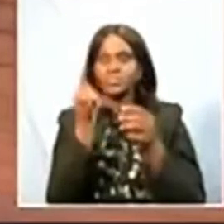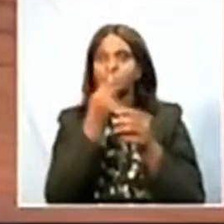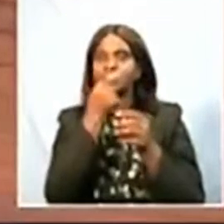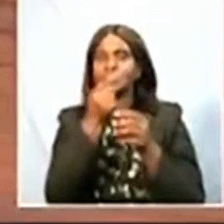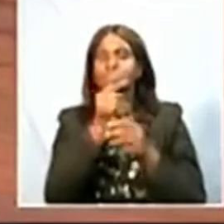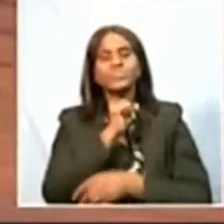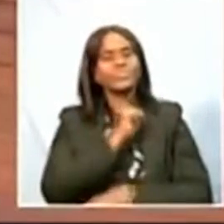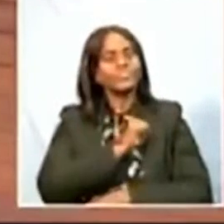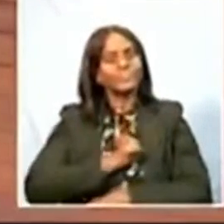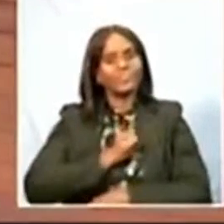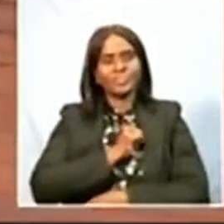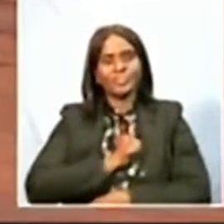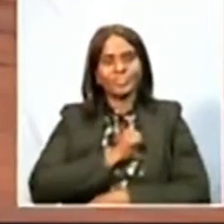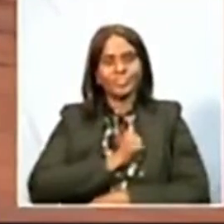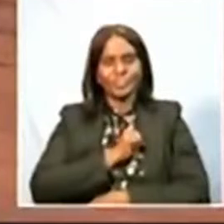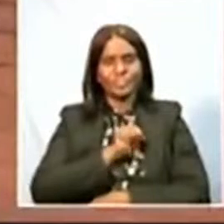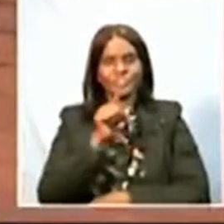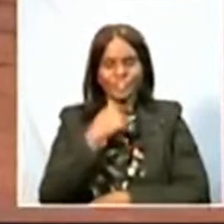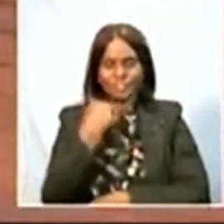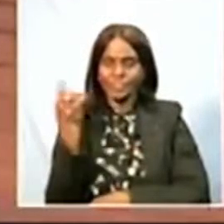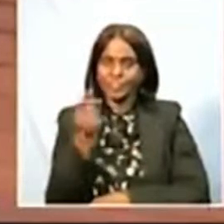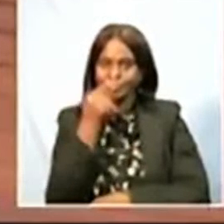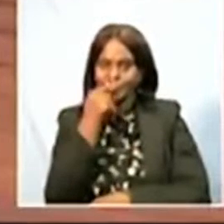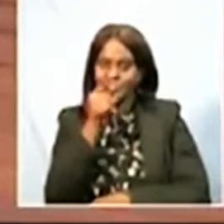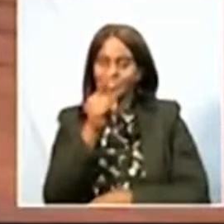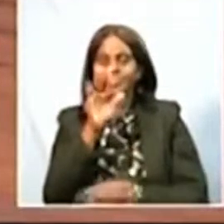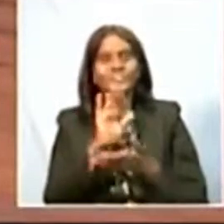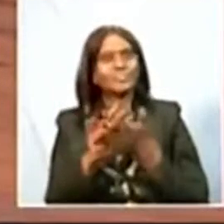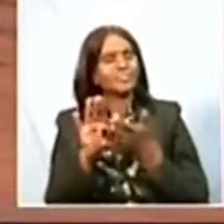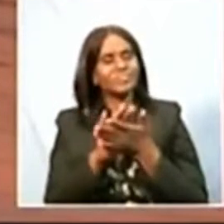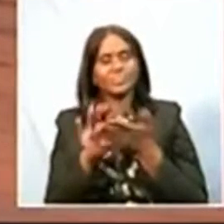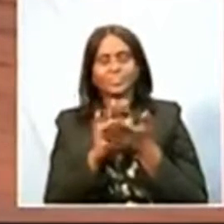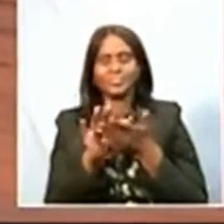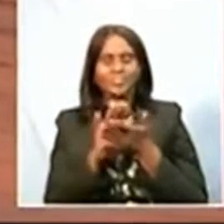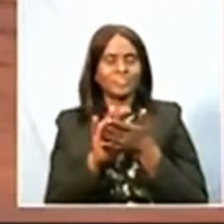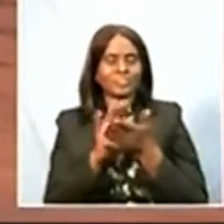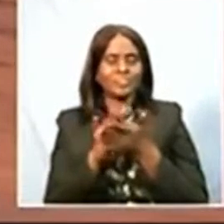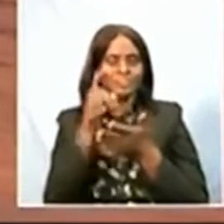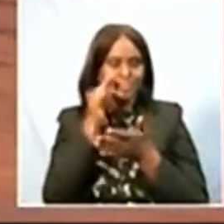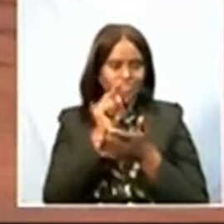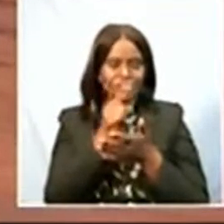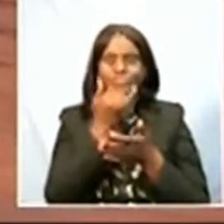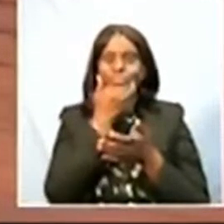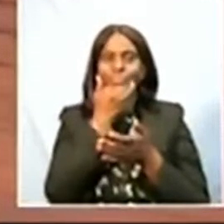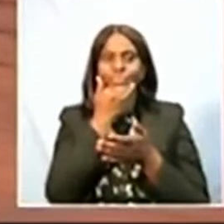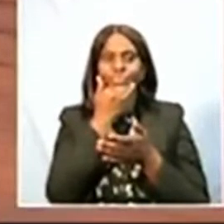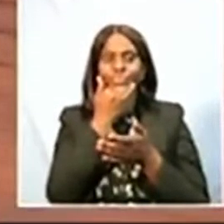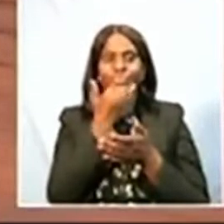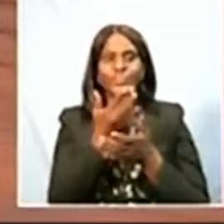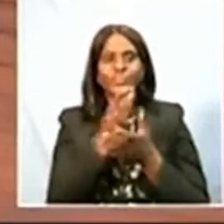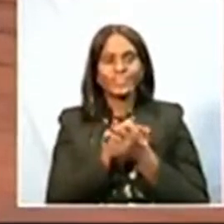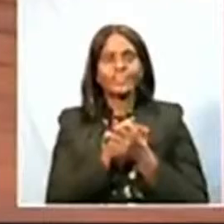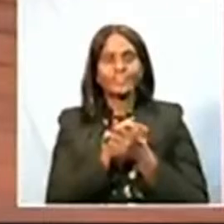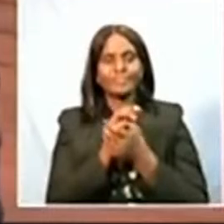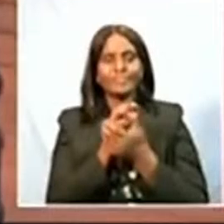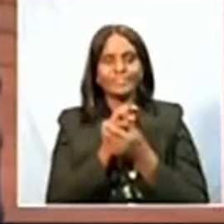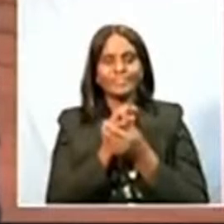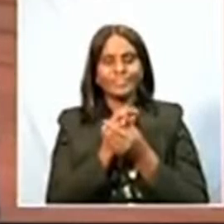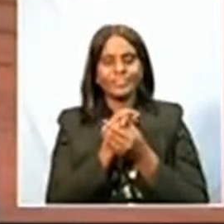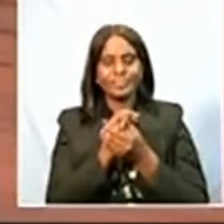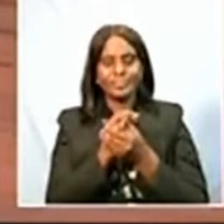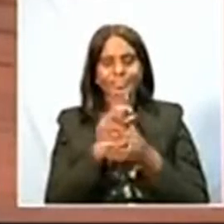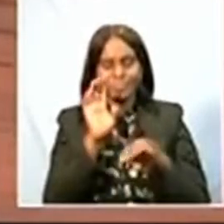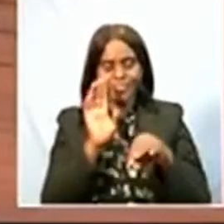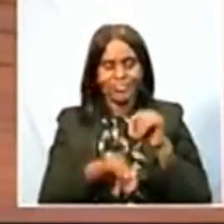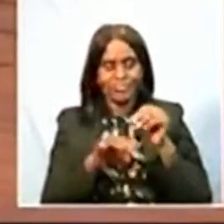say, like you've always said, you apologize for this oversight than dragging a